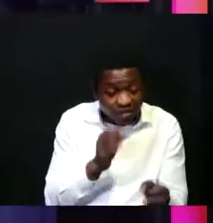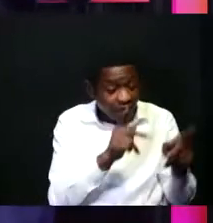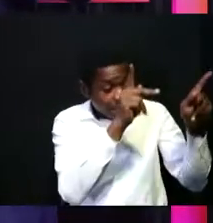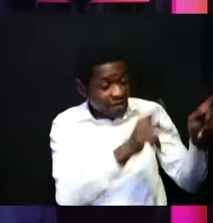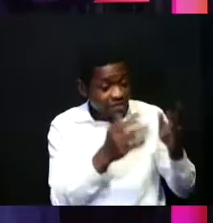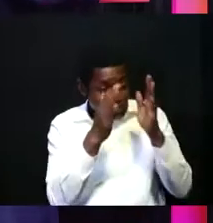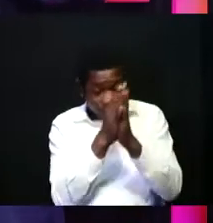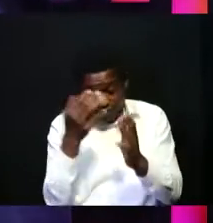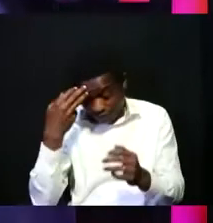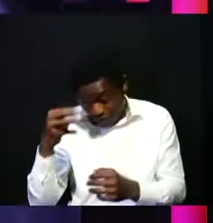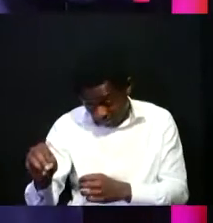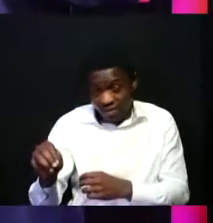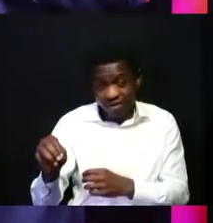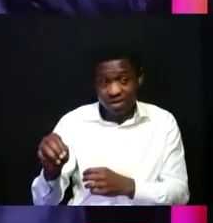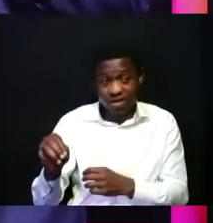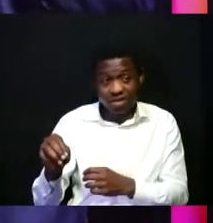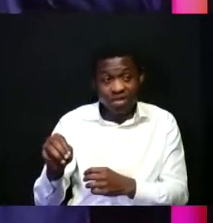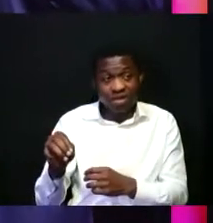of